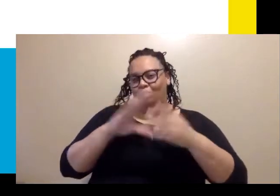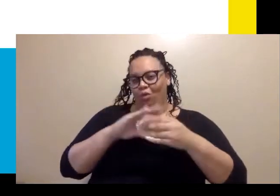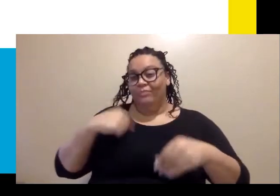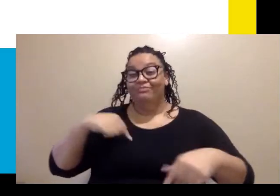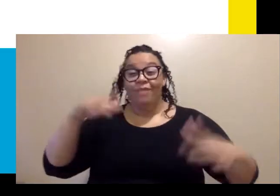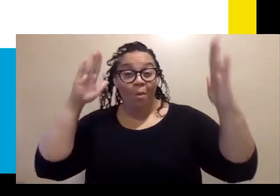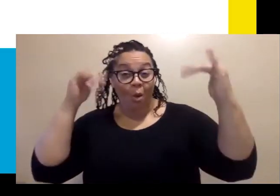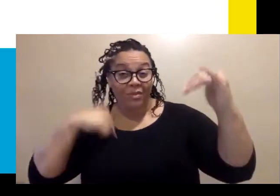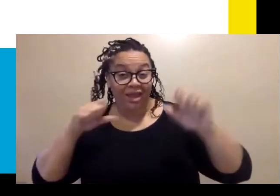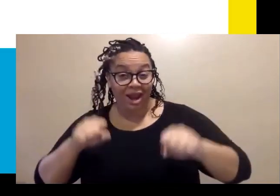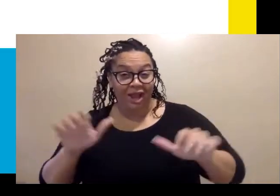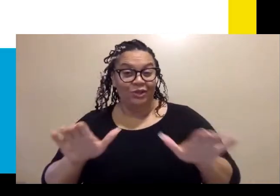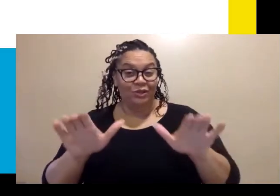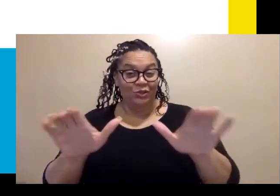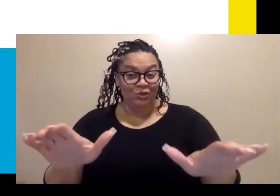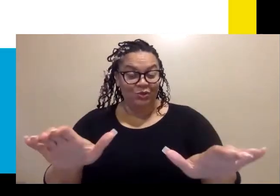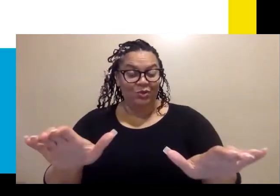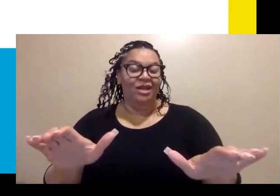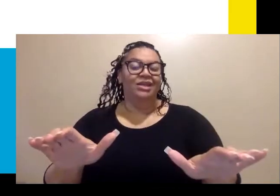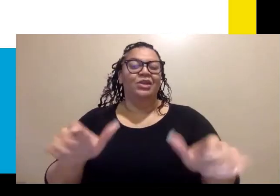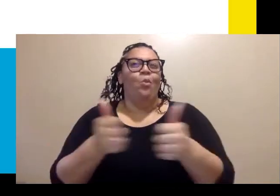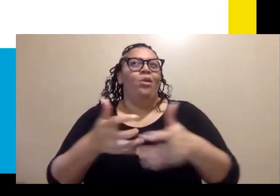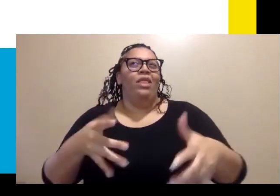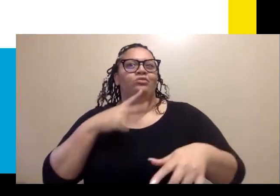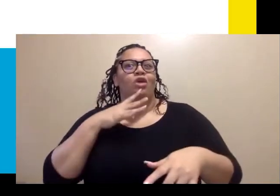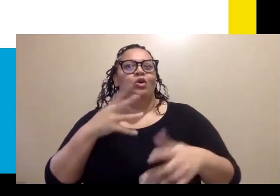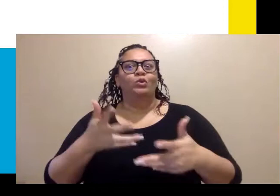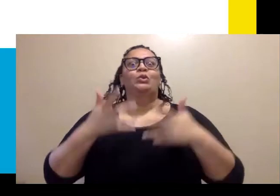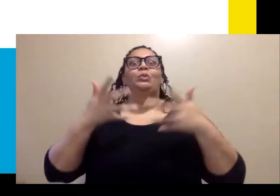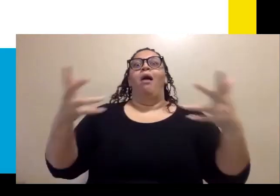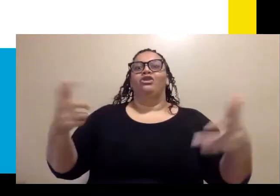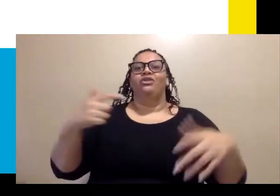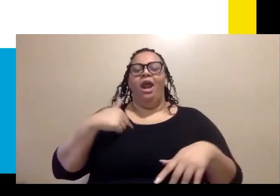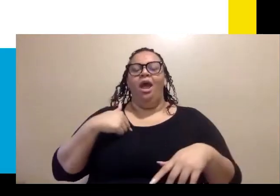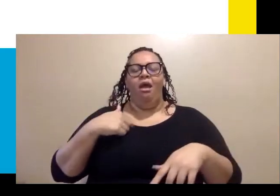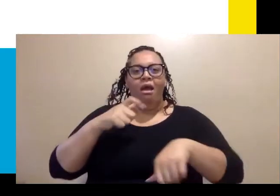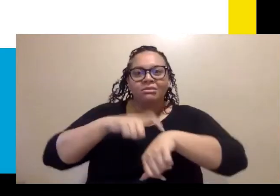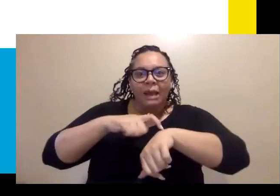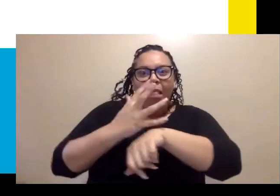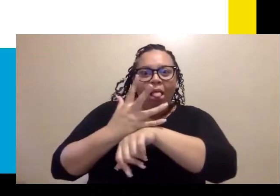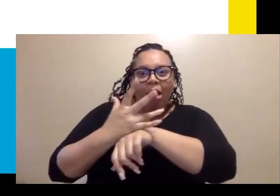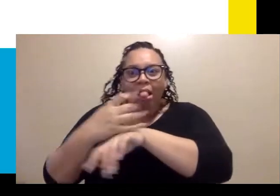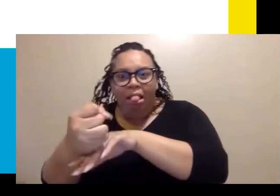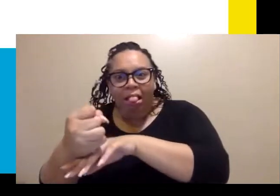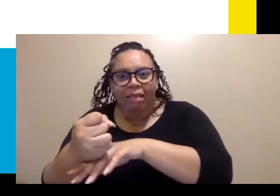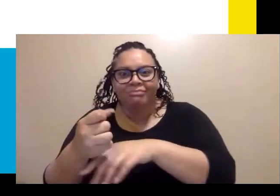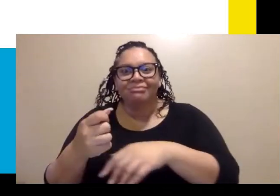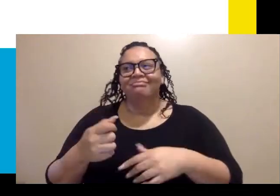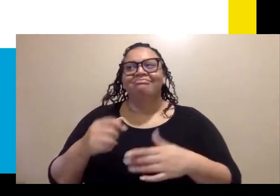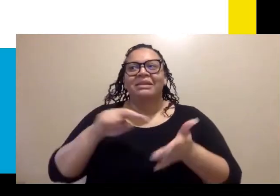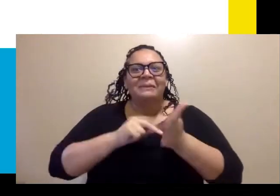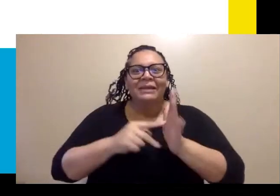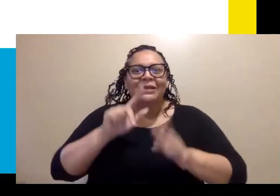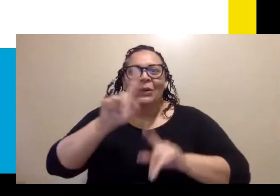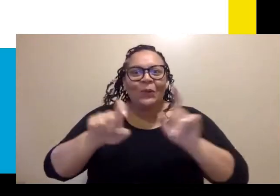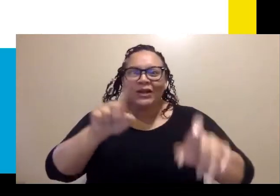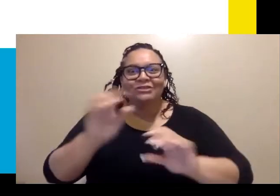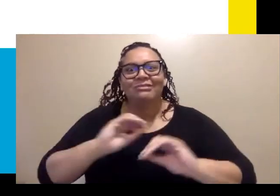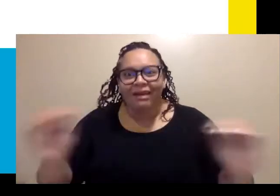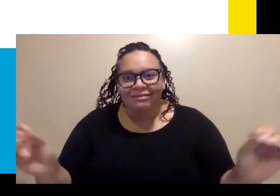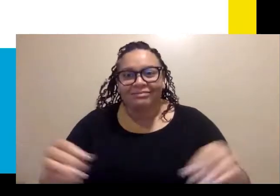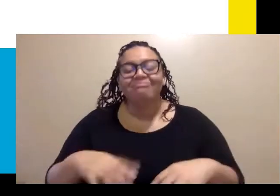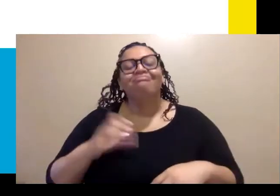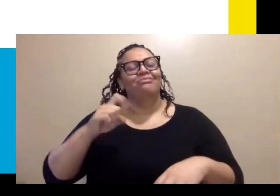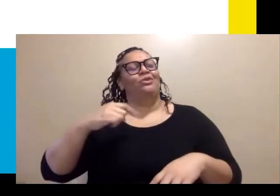can do it. I don't talk too much, that I actually take up all the time and don't leave room for questioning, Q&A. But anyway, we're going to go ahead and